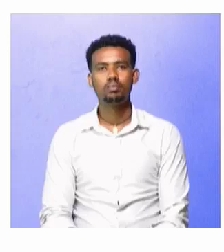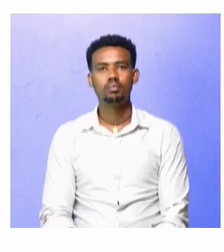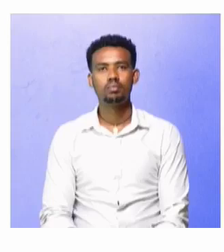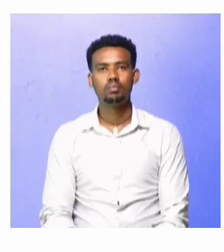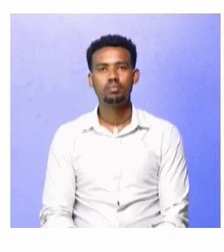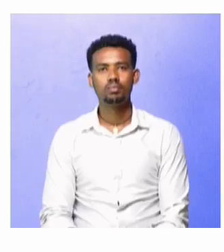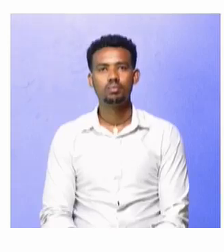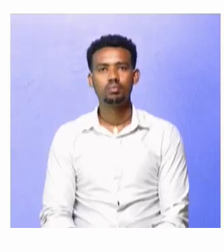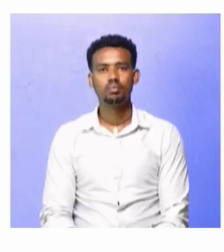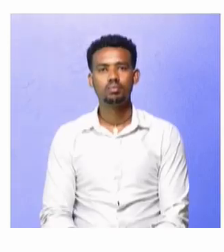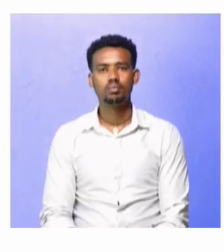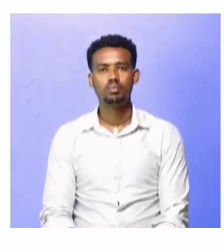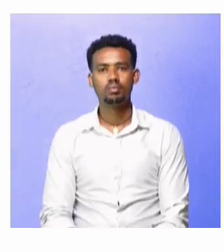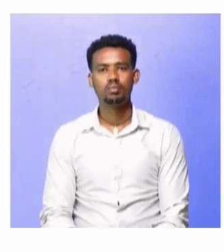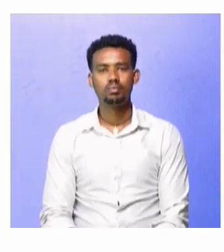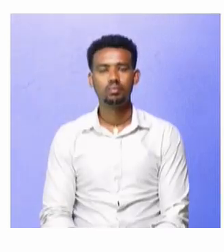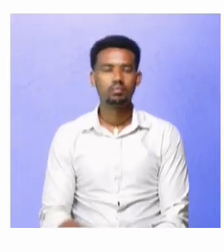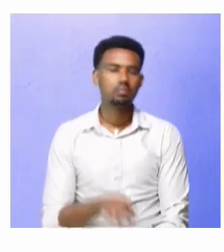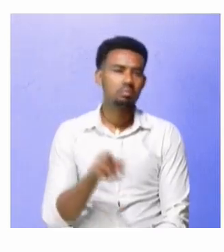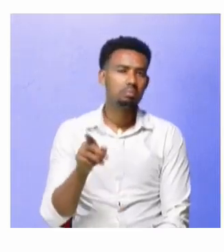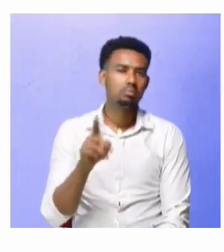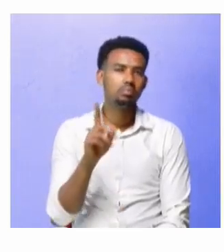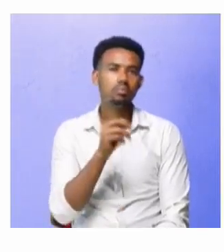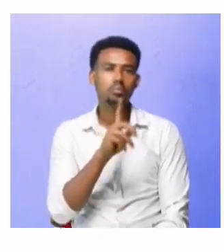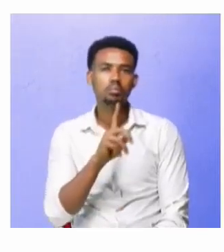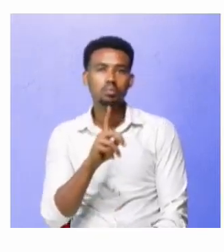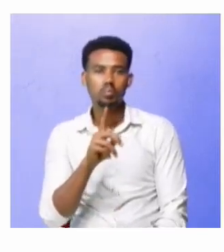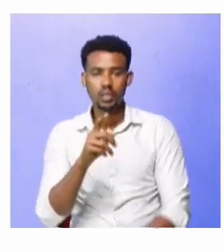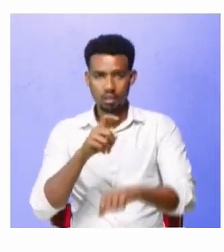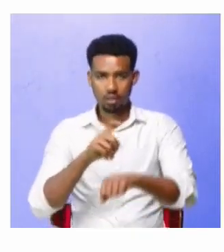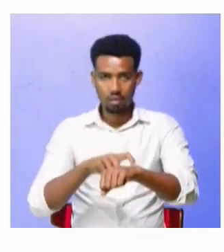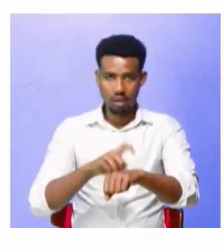Is it preposition of time,